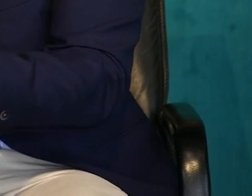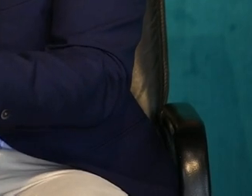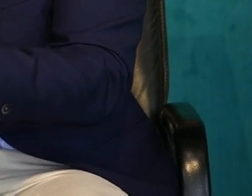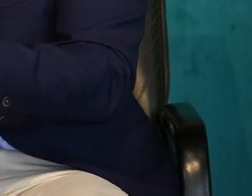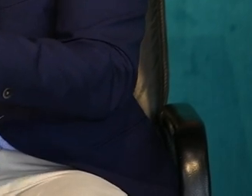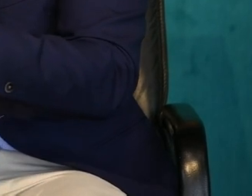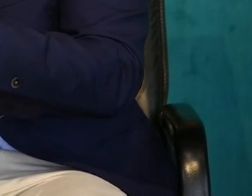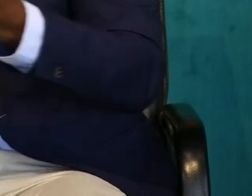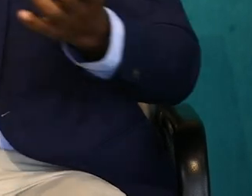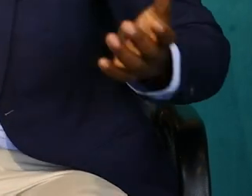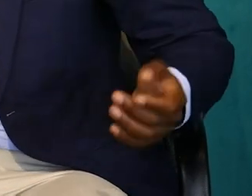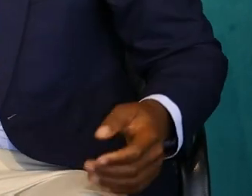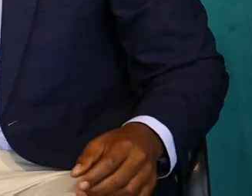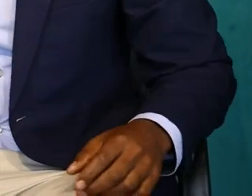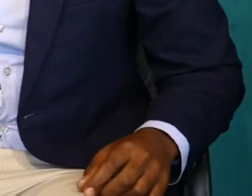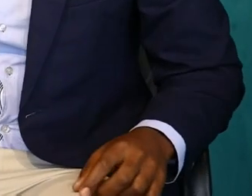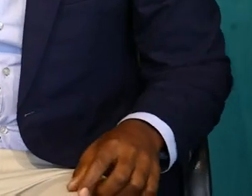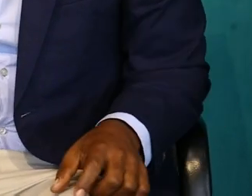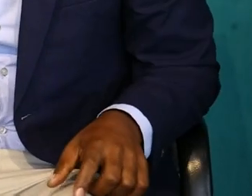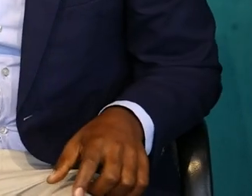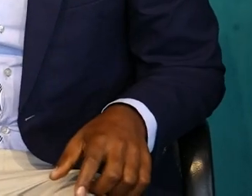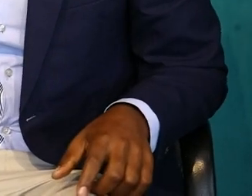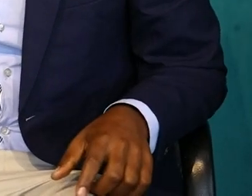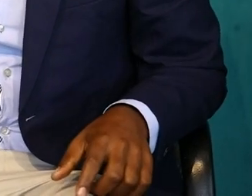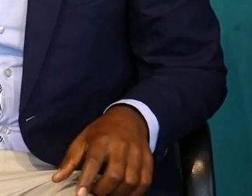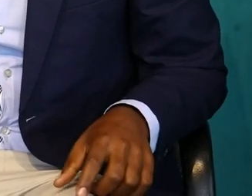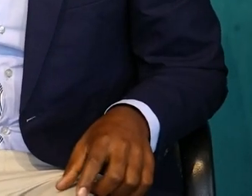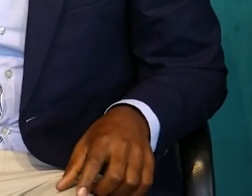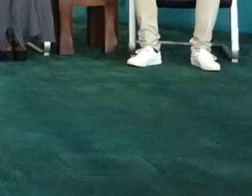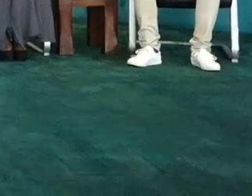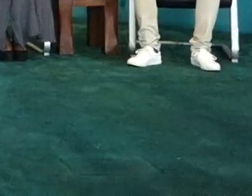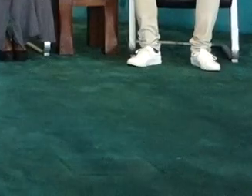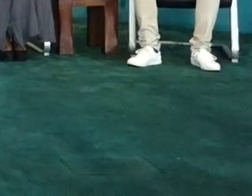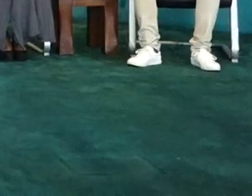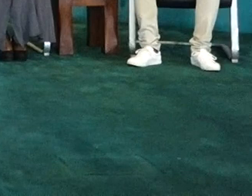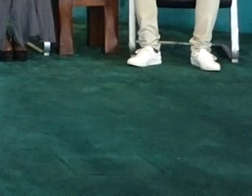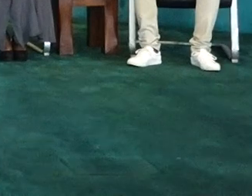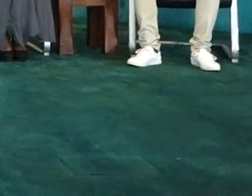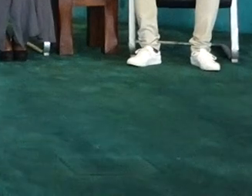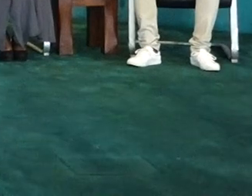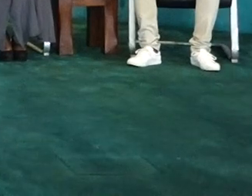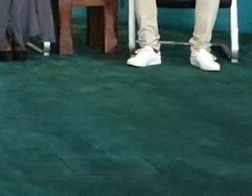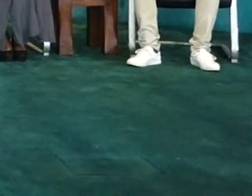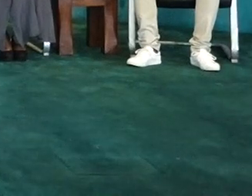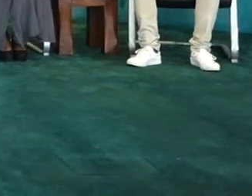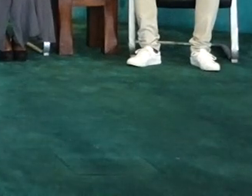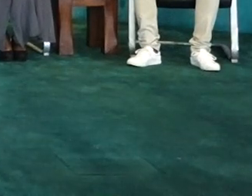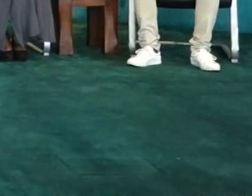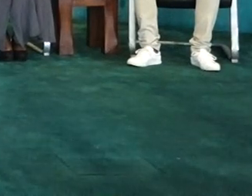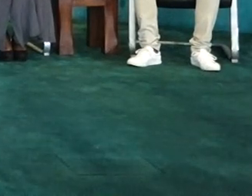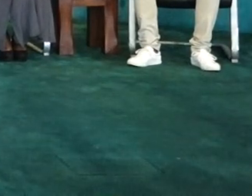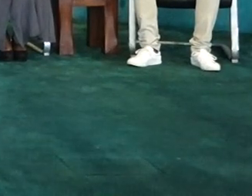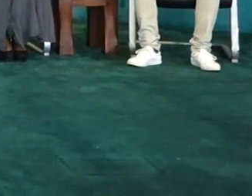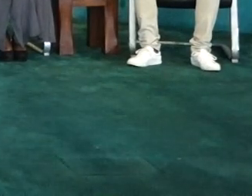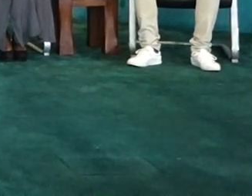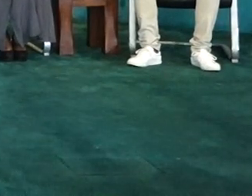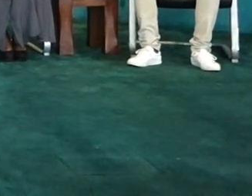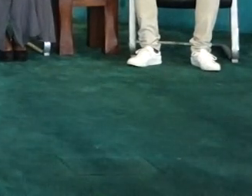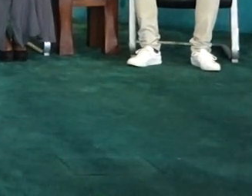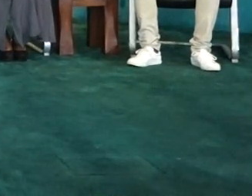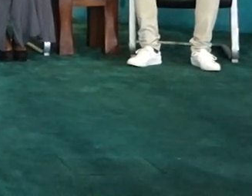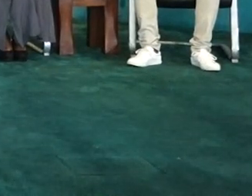the two, then you're nothing. Yeah. Mm-hmm. All right. Let's take a little illustration here.